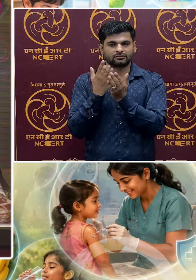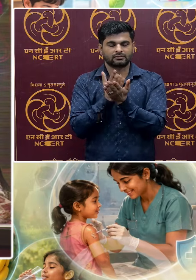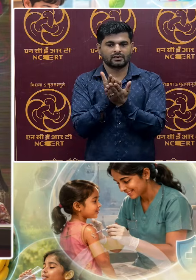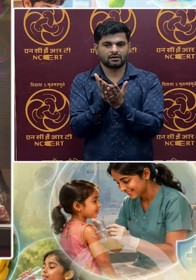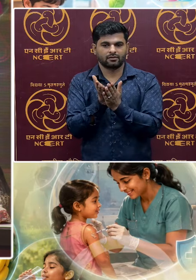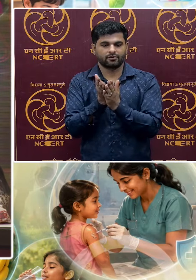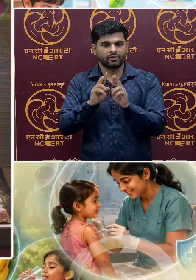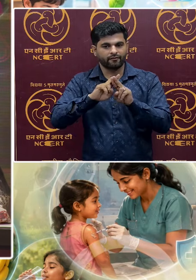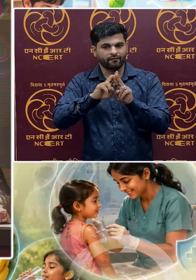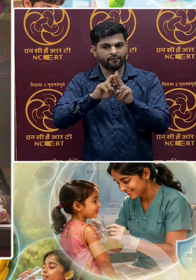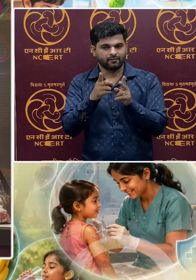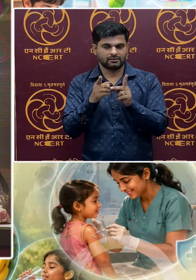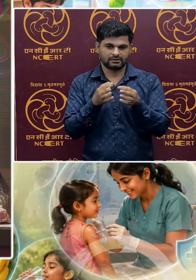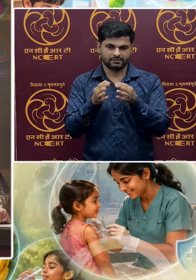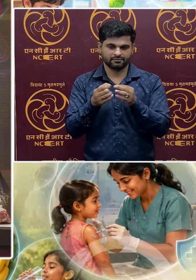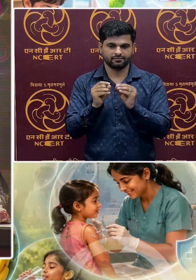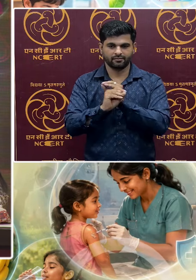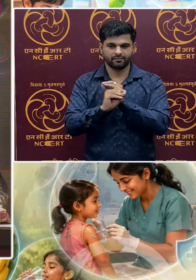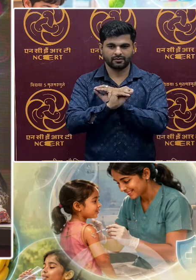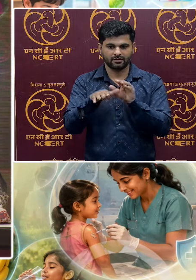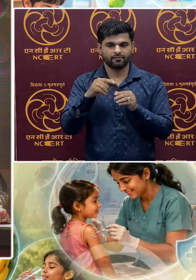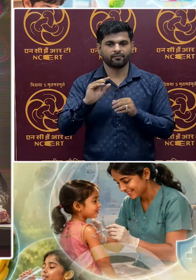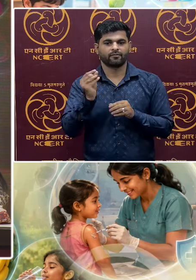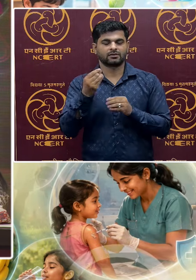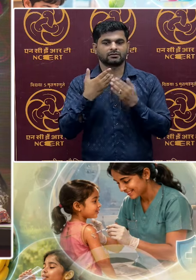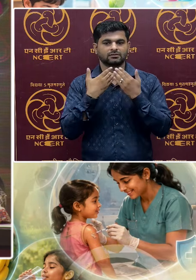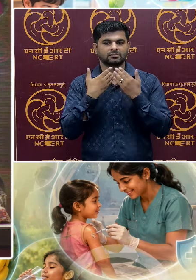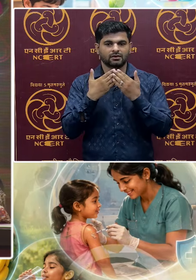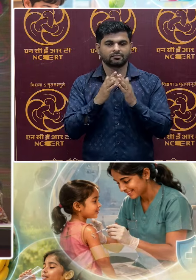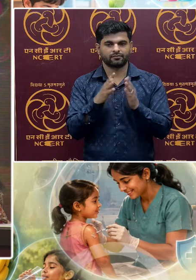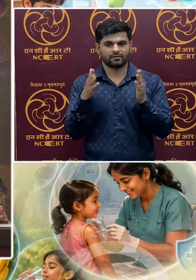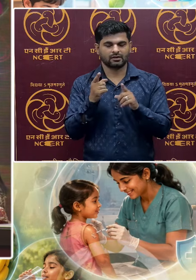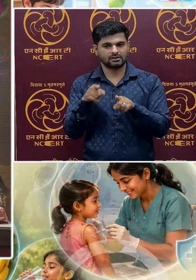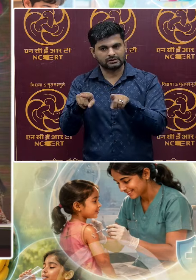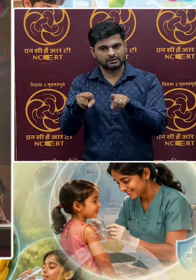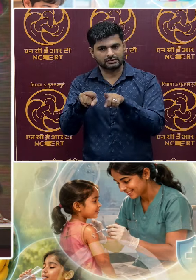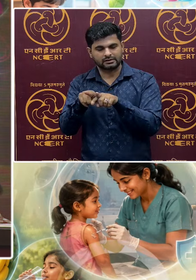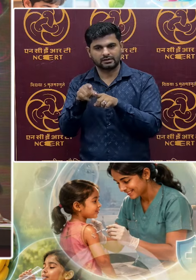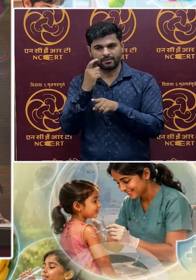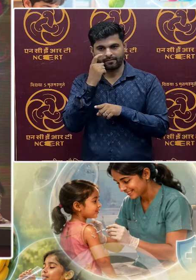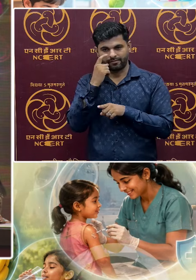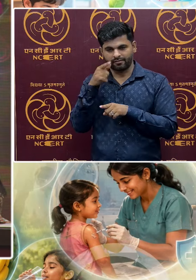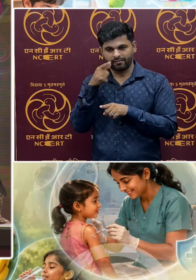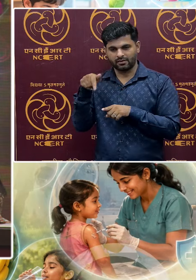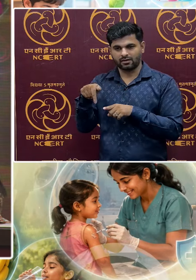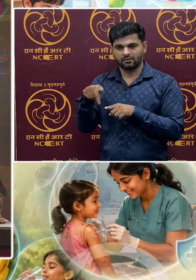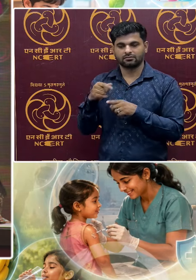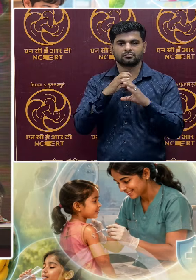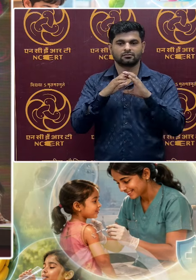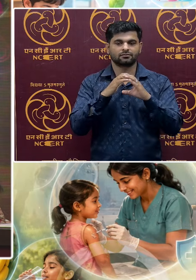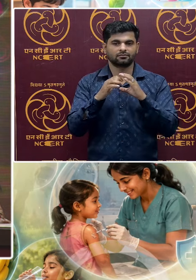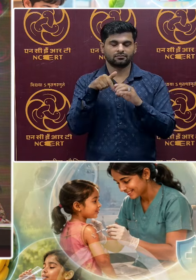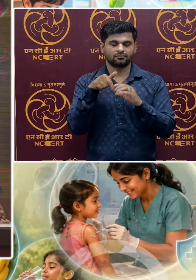proper civic sense. Wonderful. Thank you so much, sir and ma'am, for being with us in this conversation,